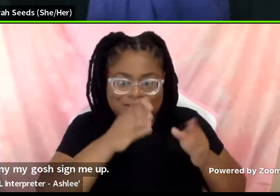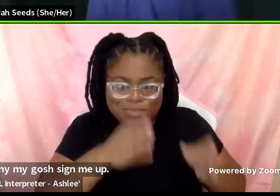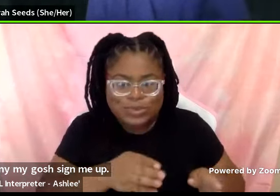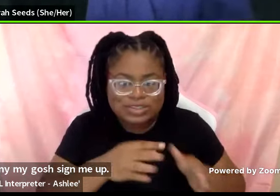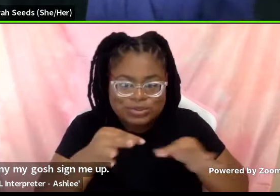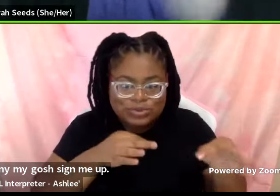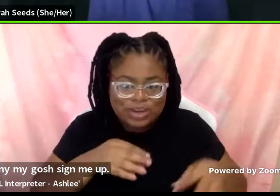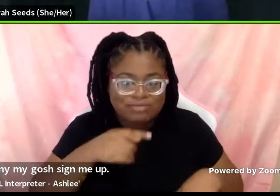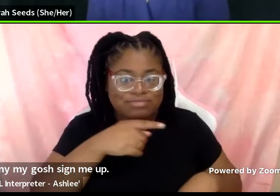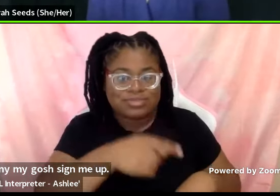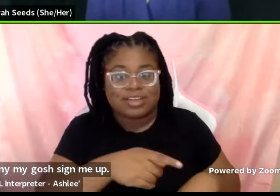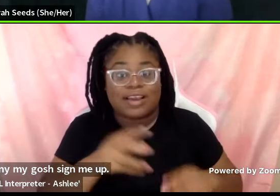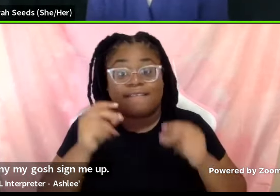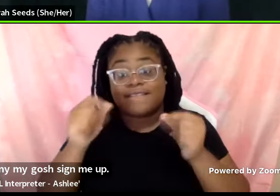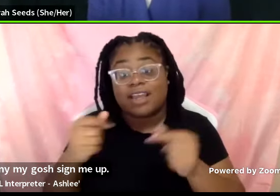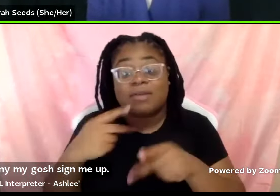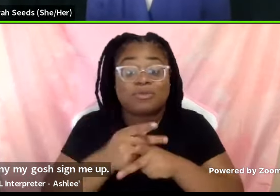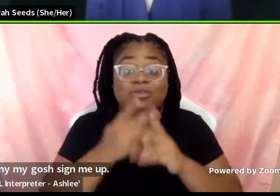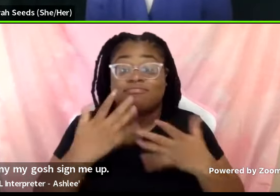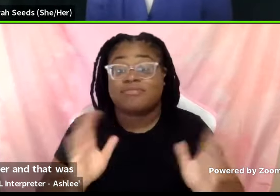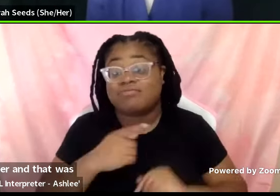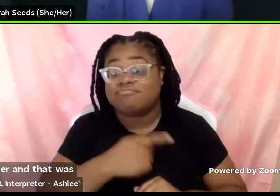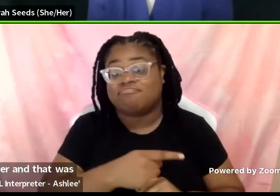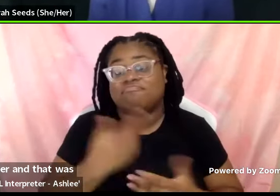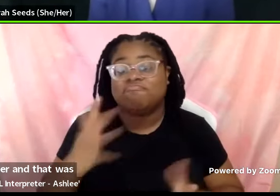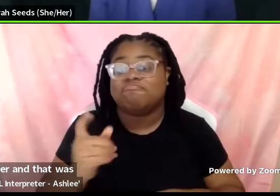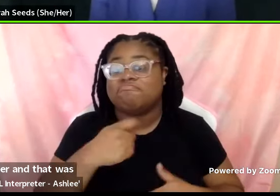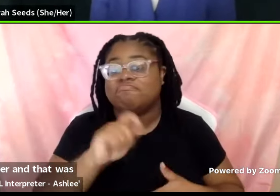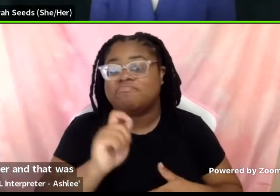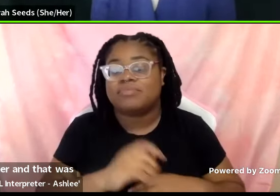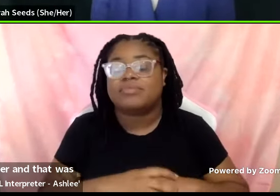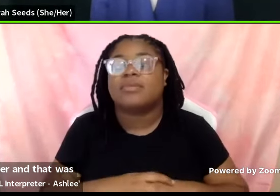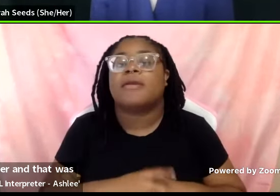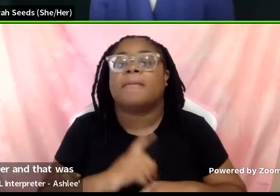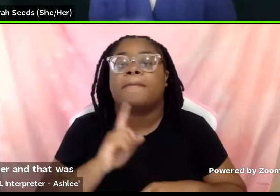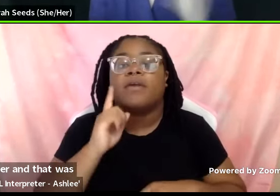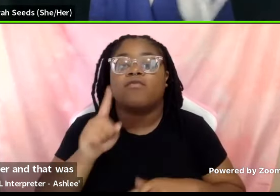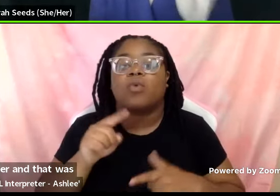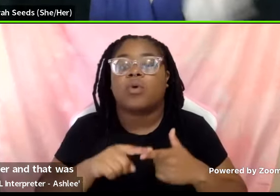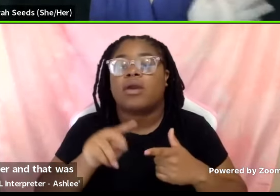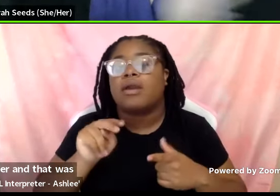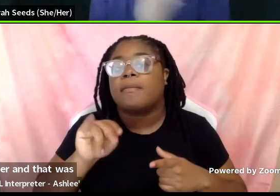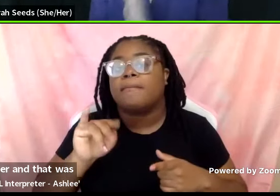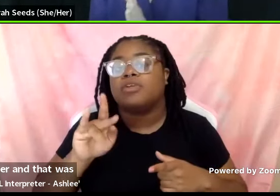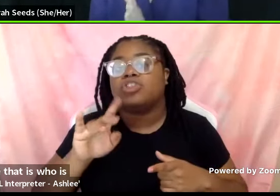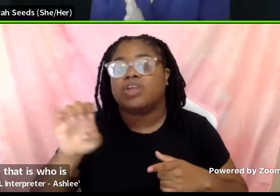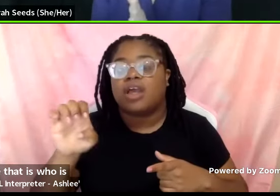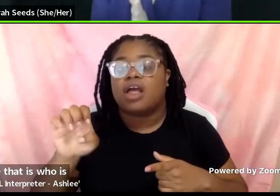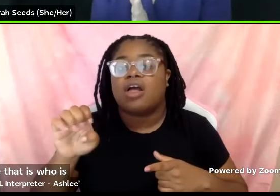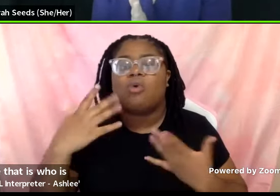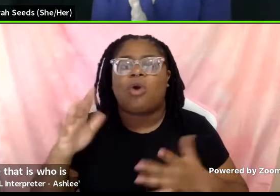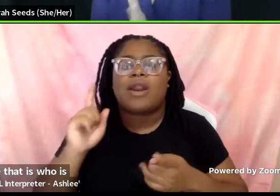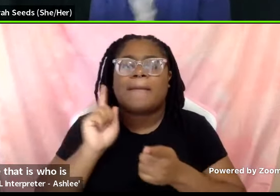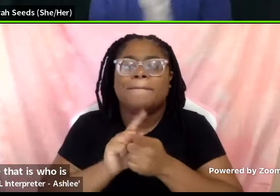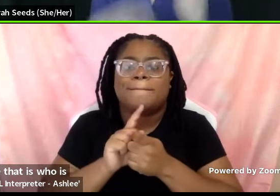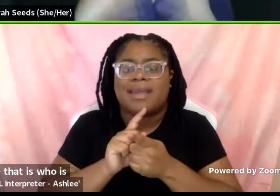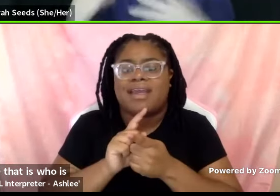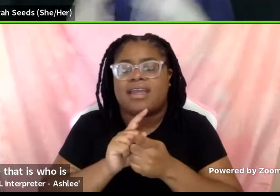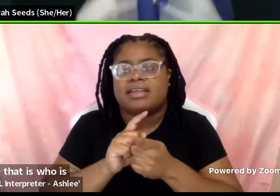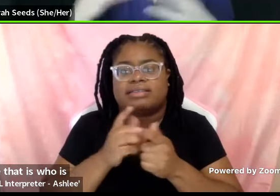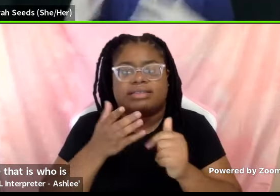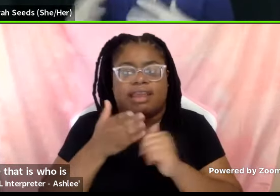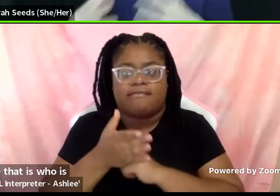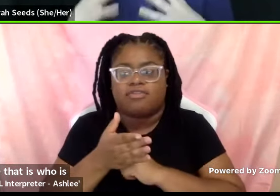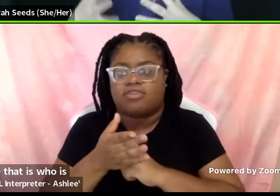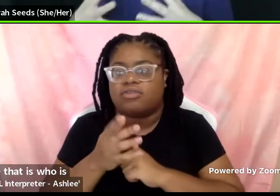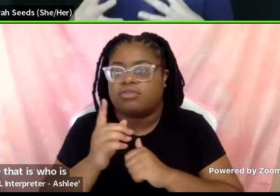ever been like, that's who's producing it. That's the one. And then for Michelle, you know, we met her after we had done the initial vignettes. We were like, we need to